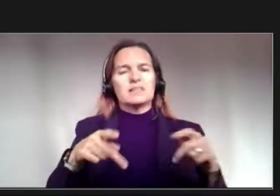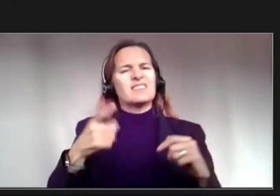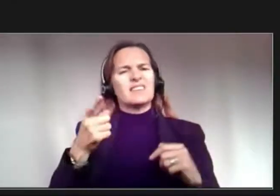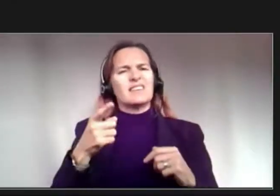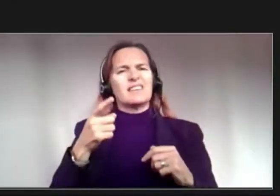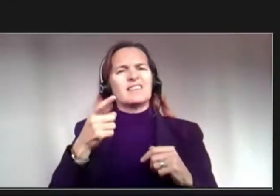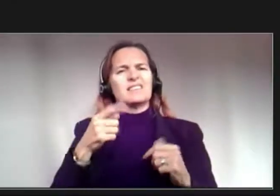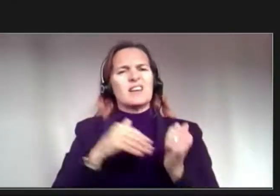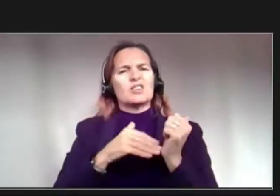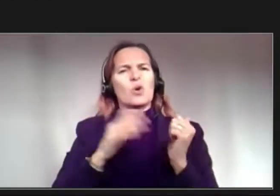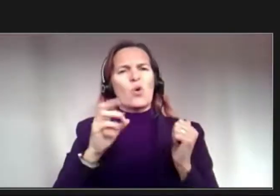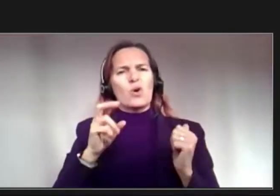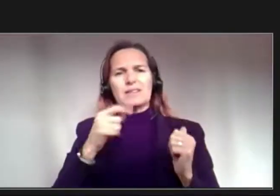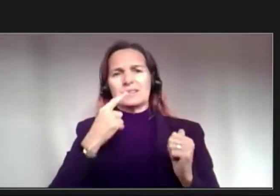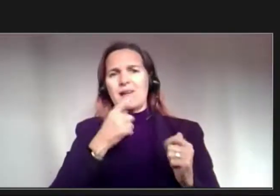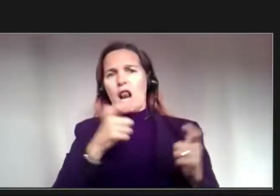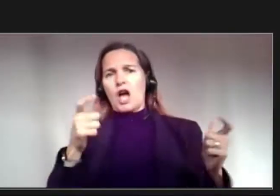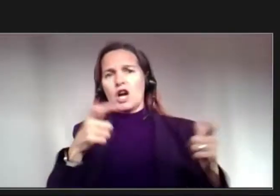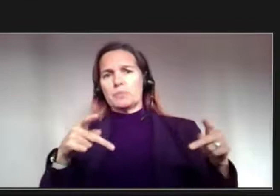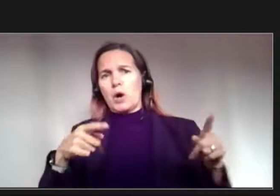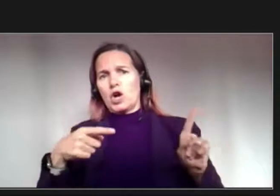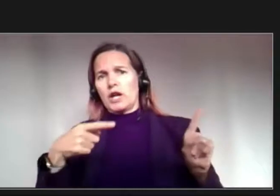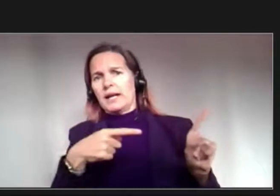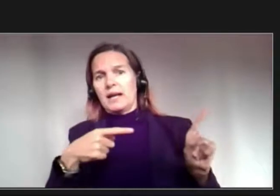I assume that you know about that because